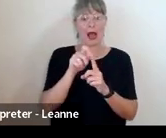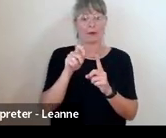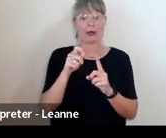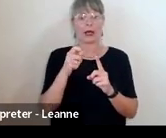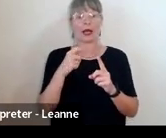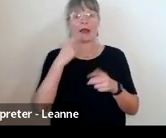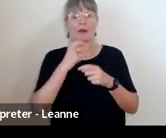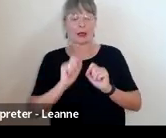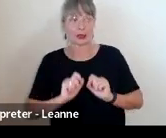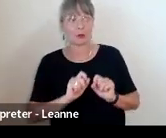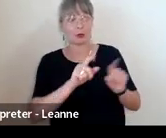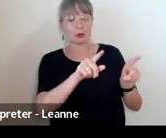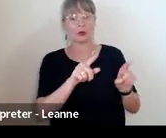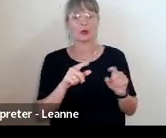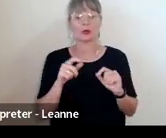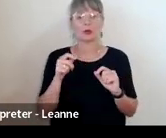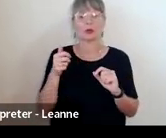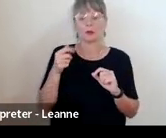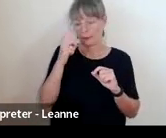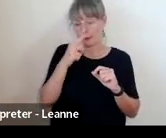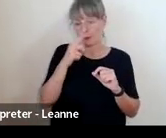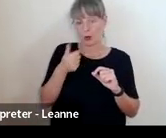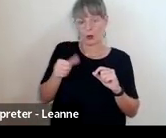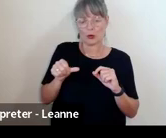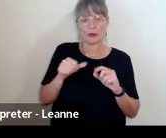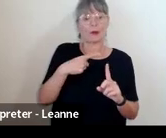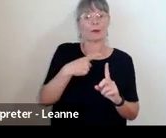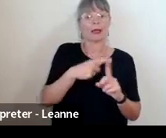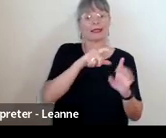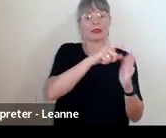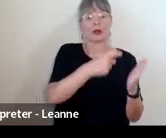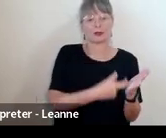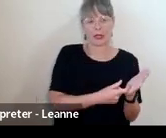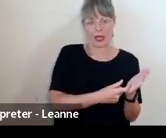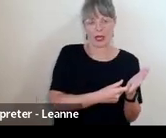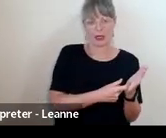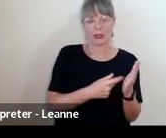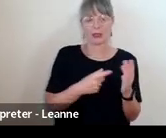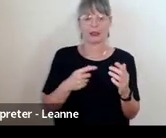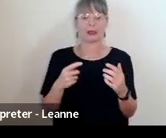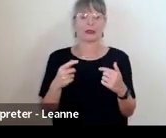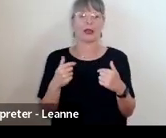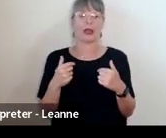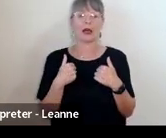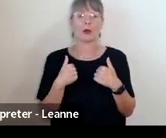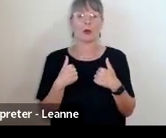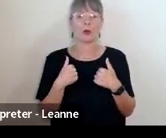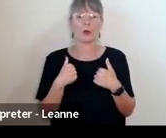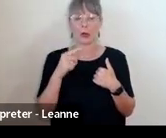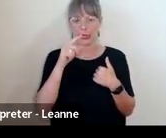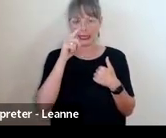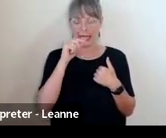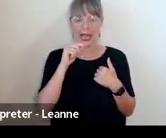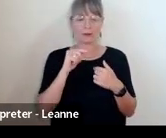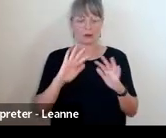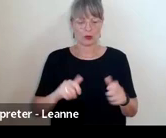clinicians. Our device is eye drop agnostic, semi-automated, and designed for users. Our ability to provide connected care in the eye